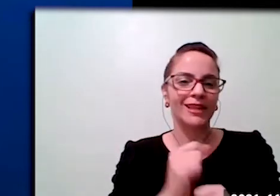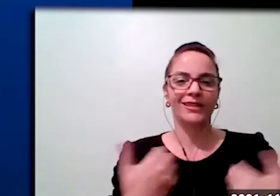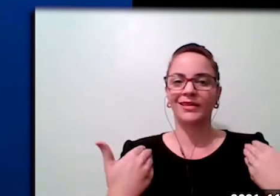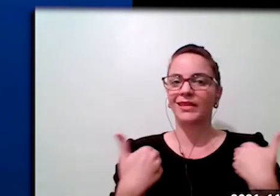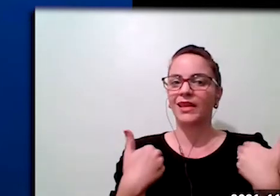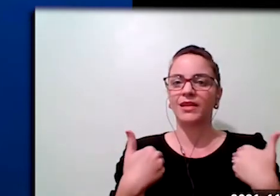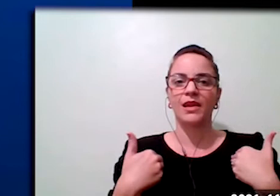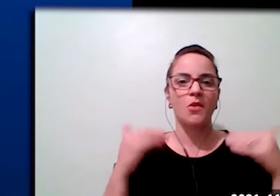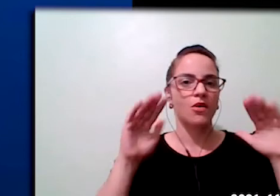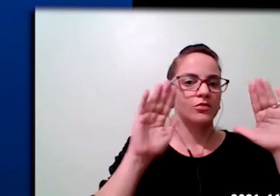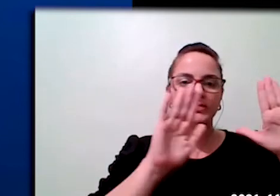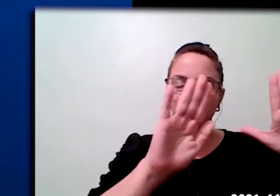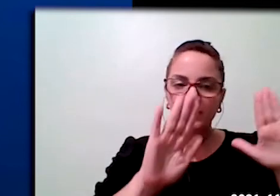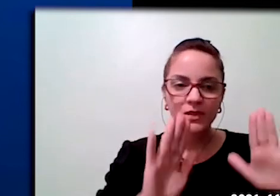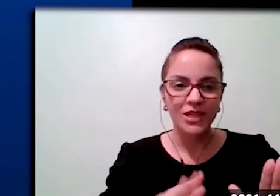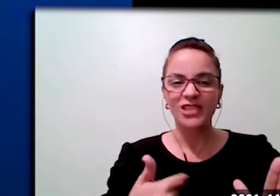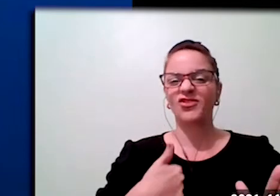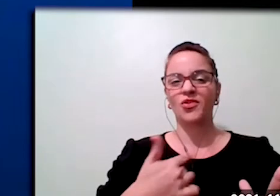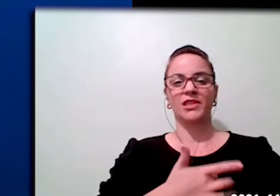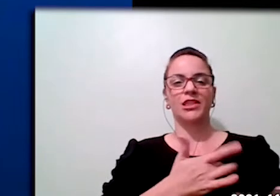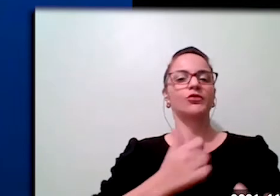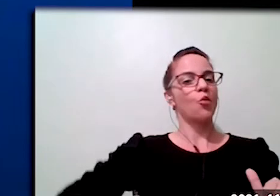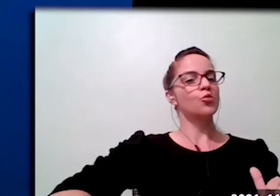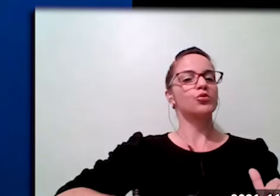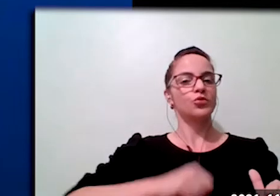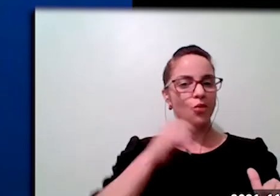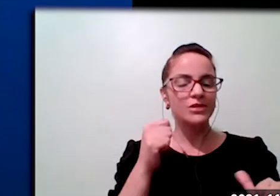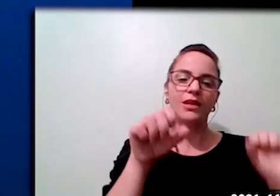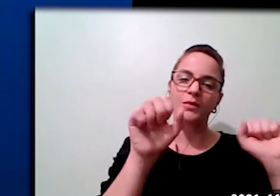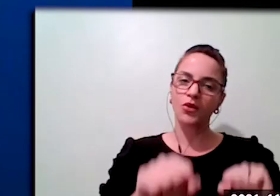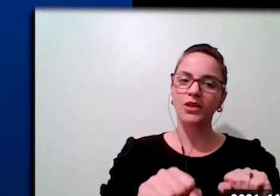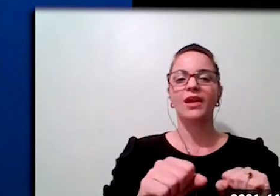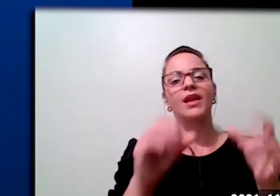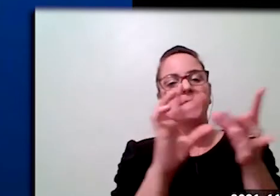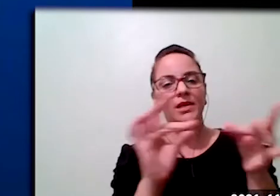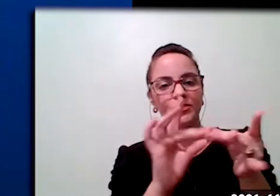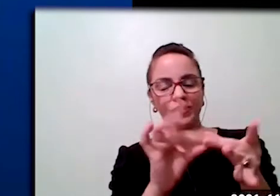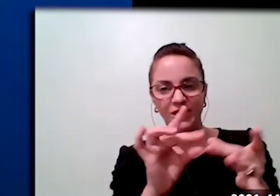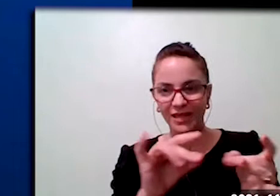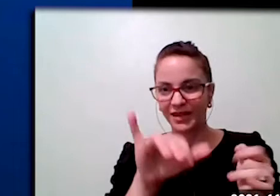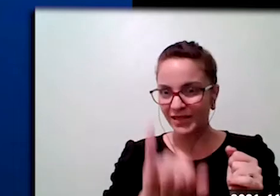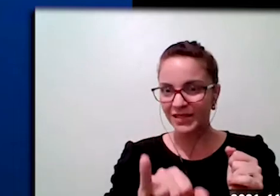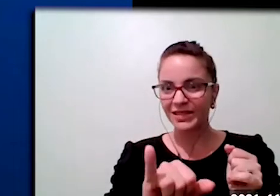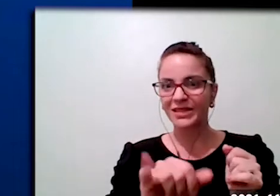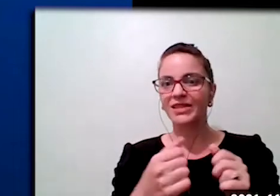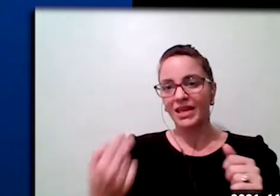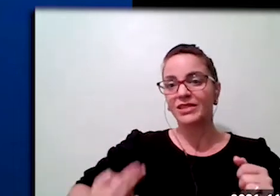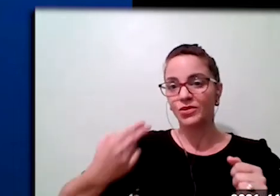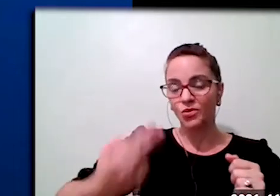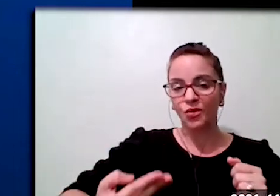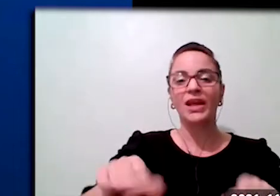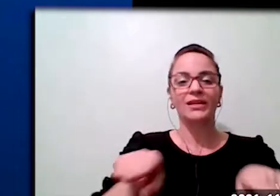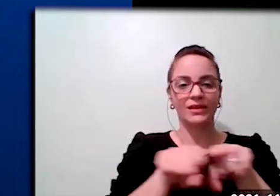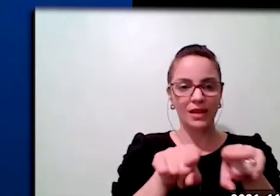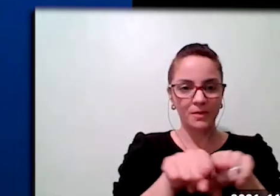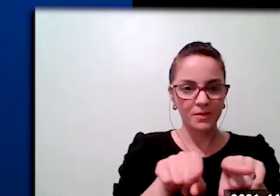Something of great, I feel extremely proud to have been part of this process. And we even included